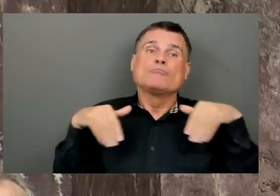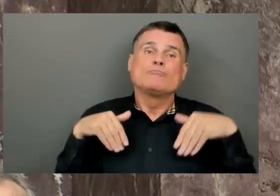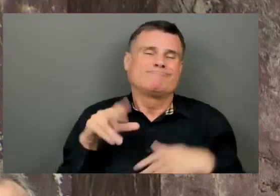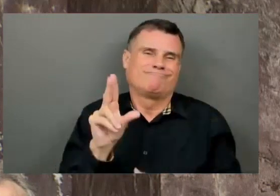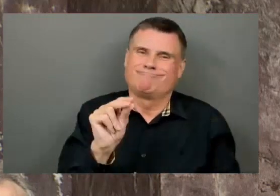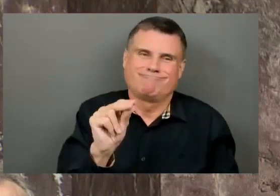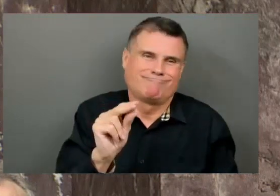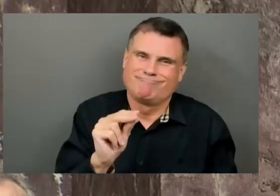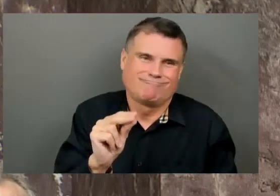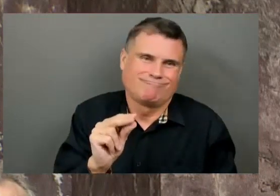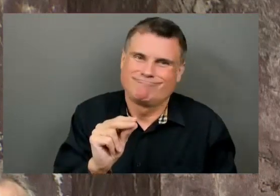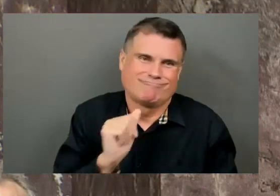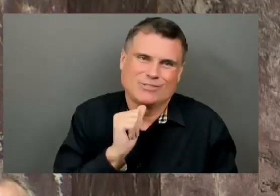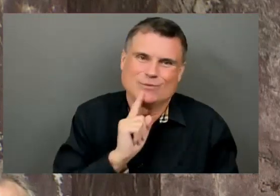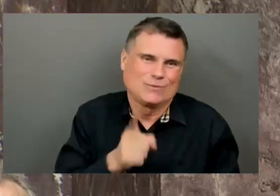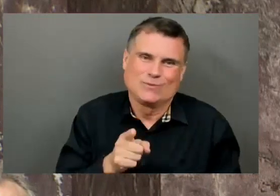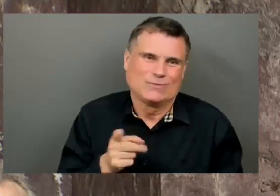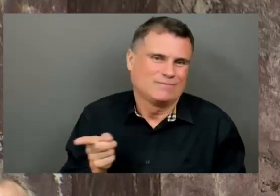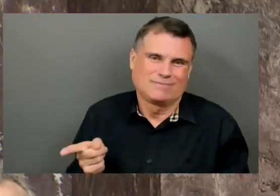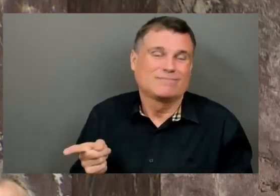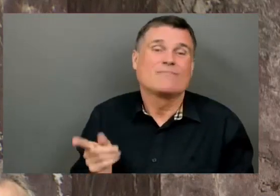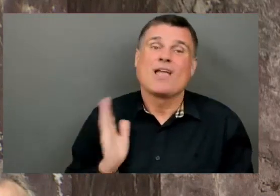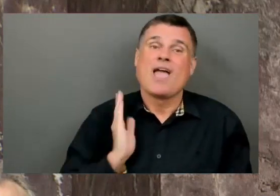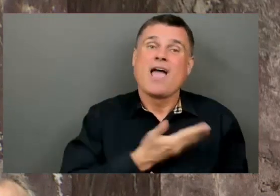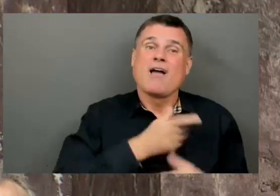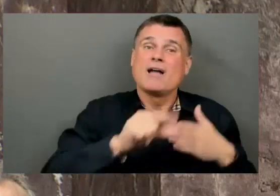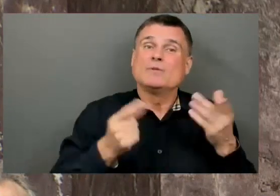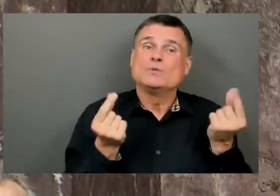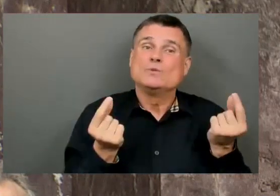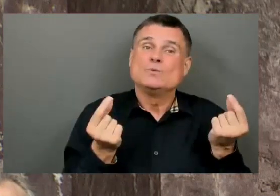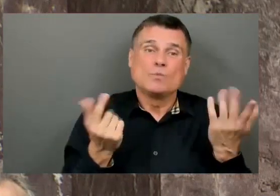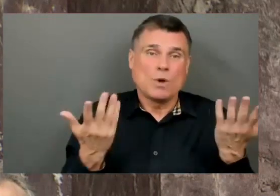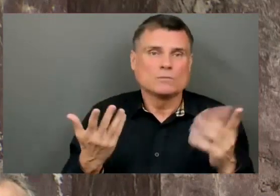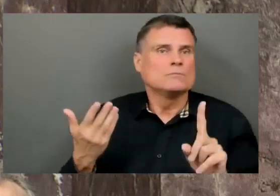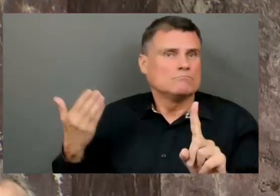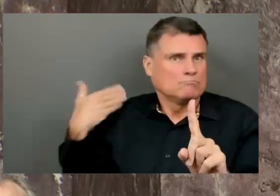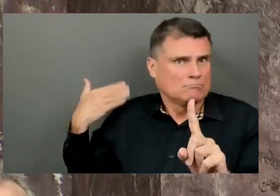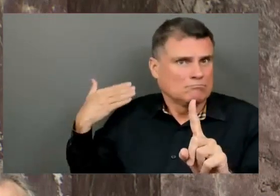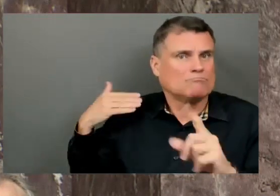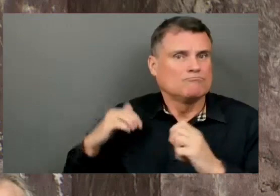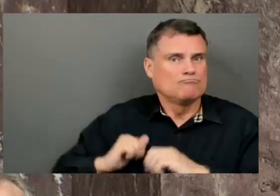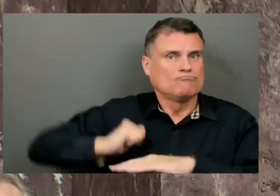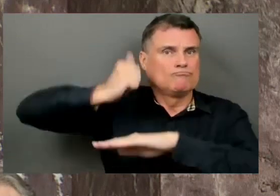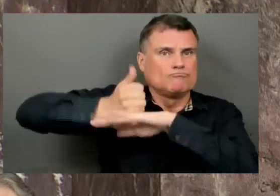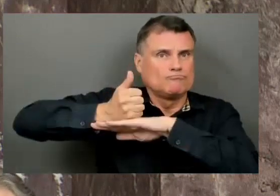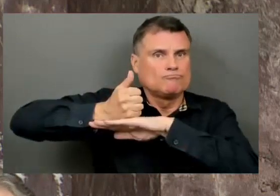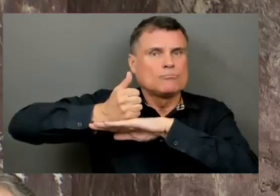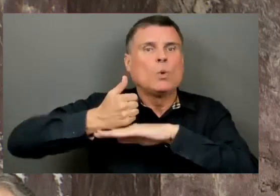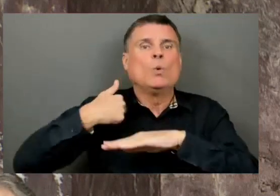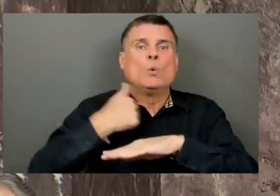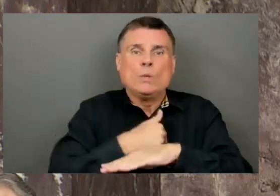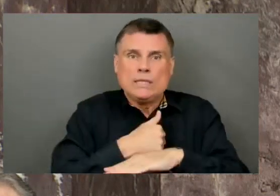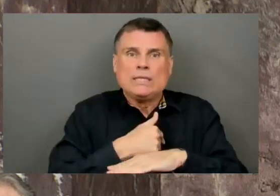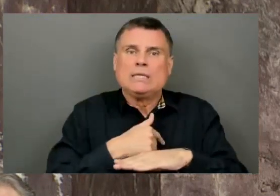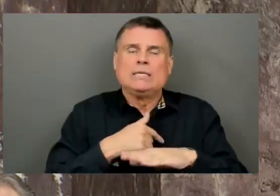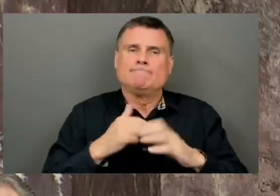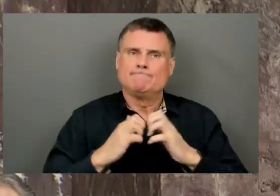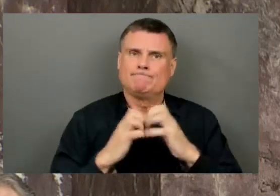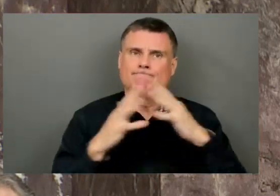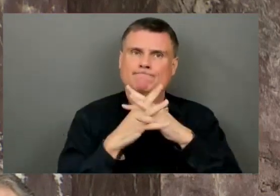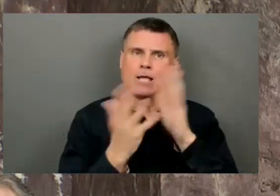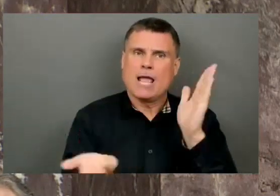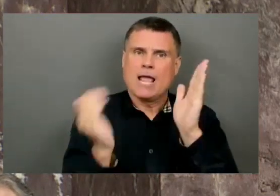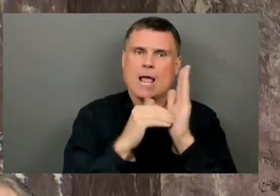on. Whether it was bringing back a Human Rights Commission, Honourable Speaker, a commission that was gotten rid of, which